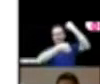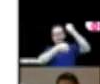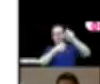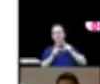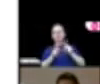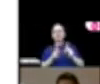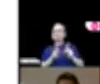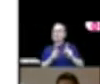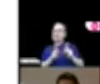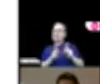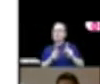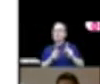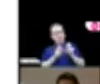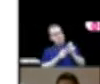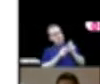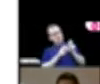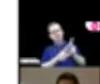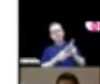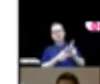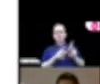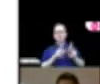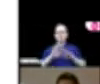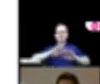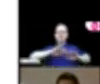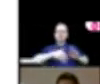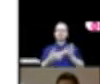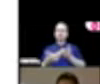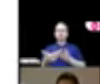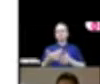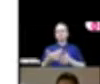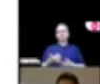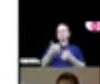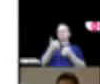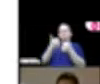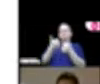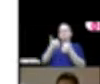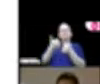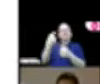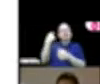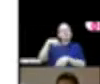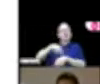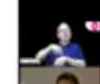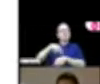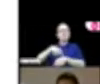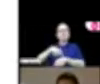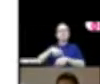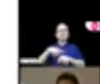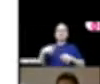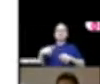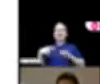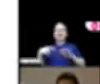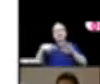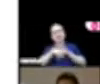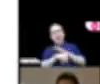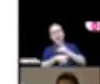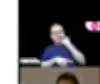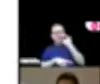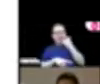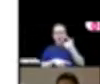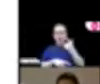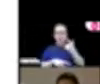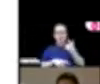was introduced that time. One thing about asylum seekers is that sometimes you don't know you have